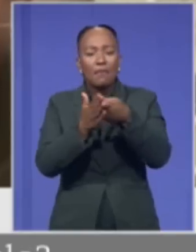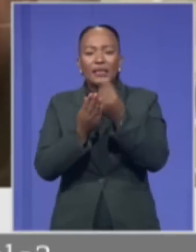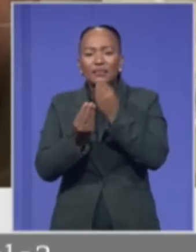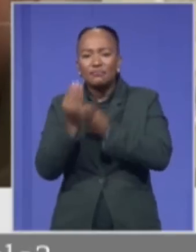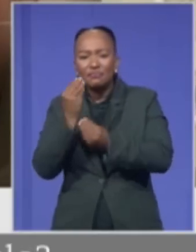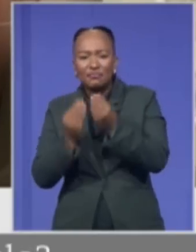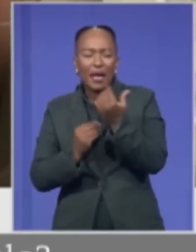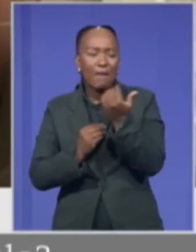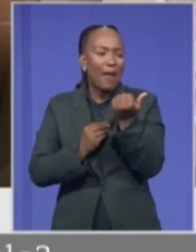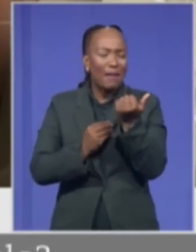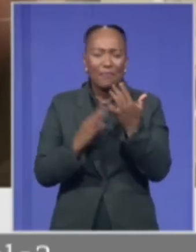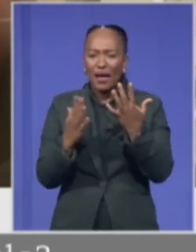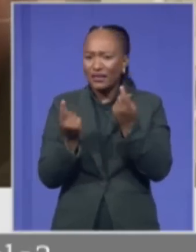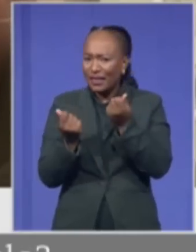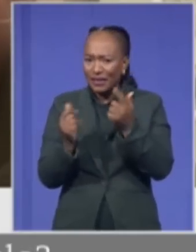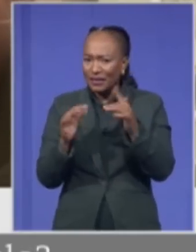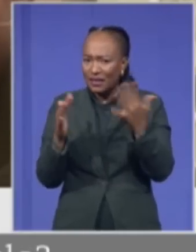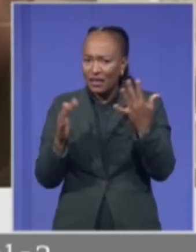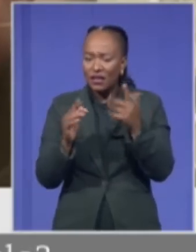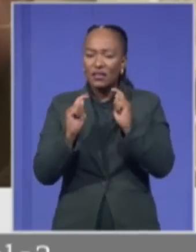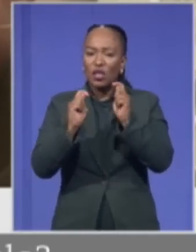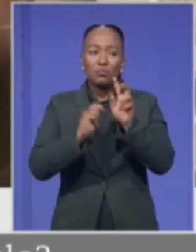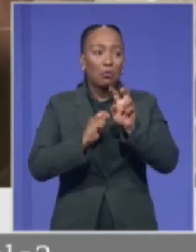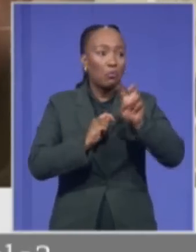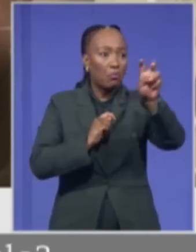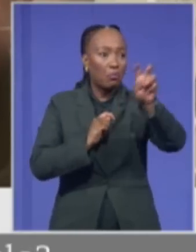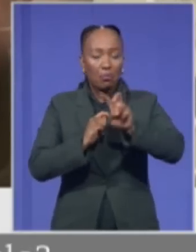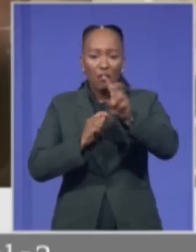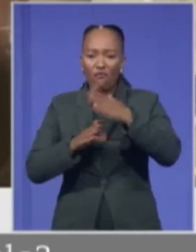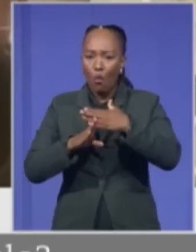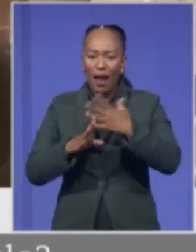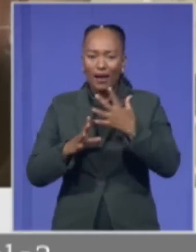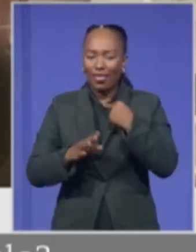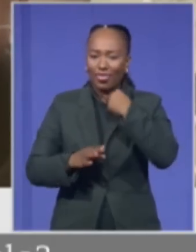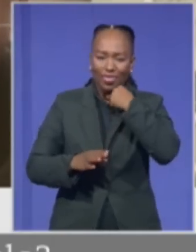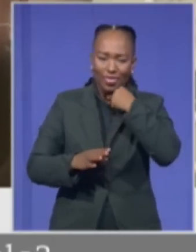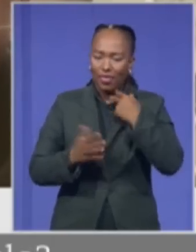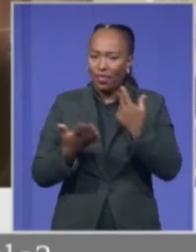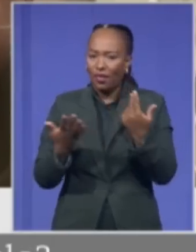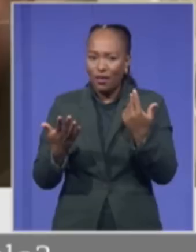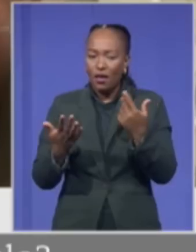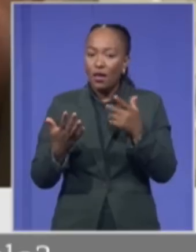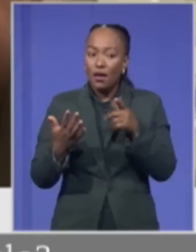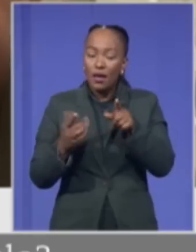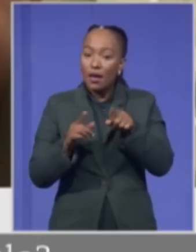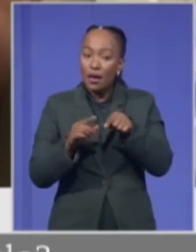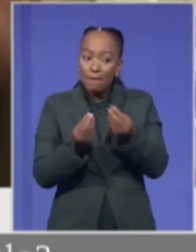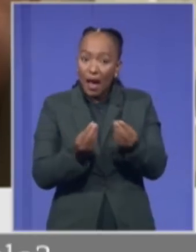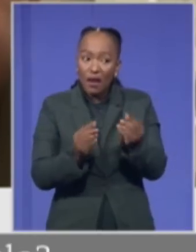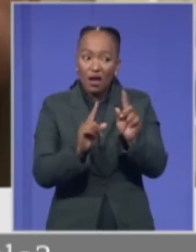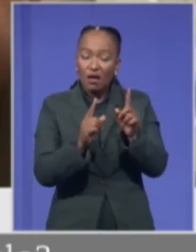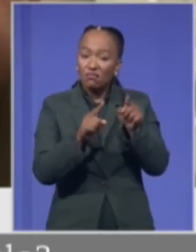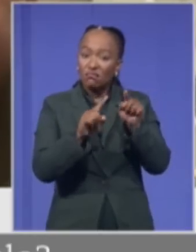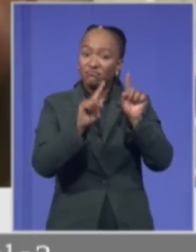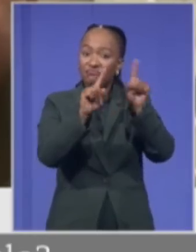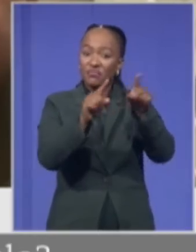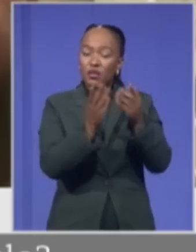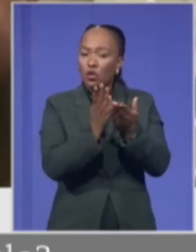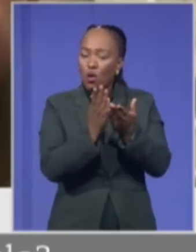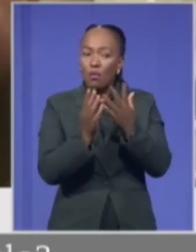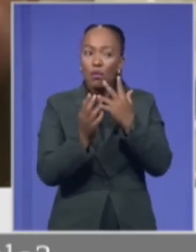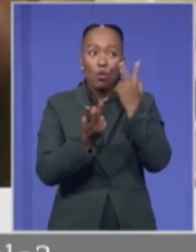be le tšhelete ya transport ya re isa mesebetsing ha ebe re a sebetsa mme ha rena tšhelete ya hore re ise bana dikolong ba ileng hore ba batla mesebetsi ha